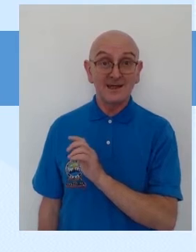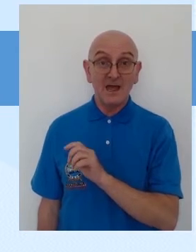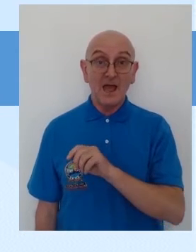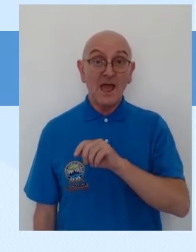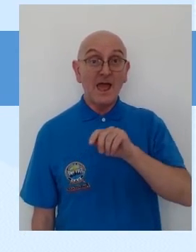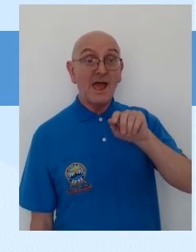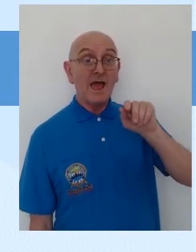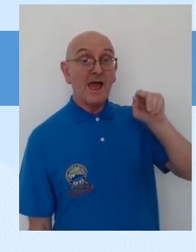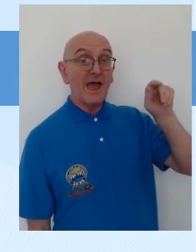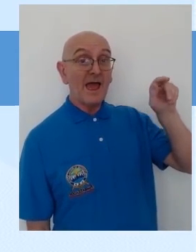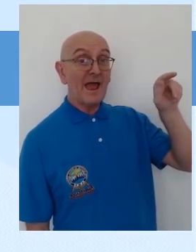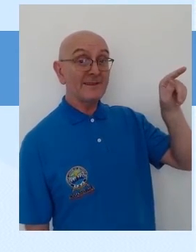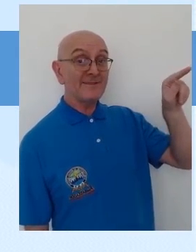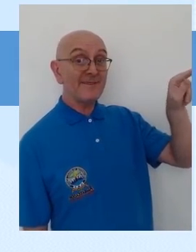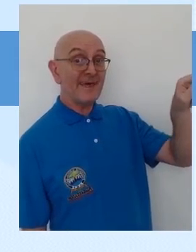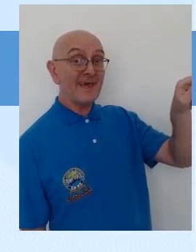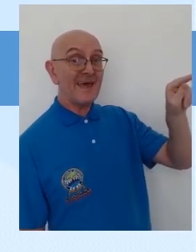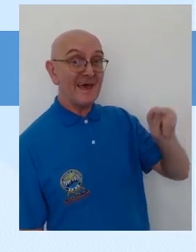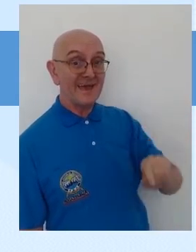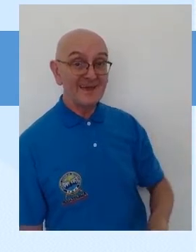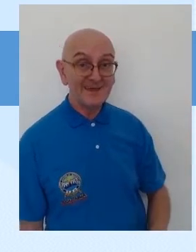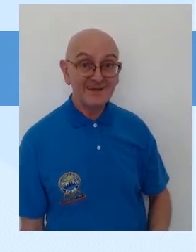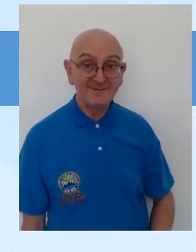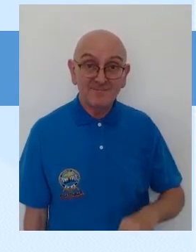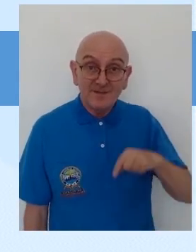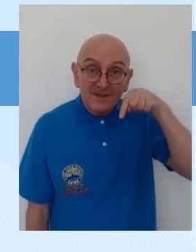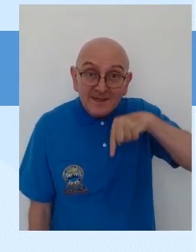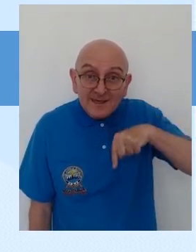Here and there.